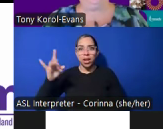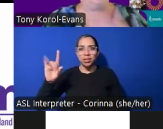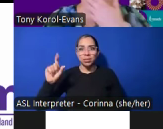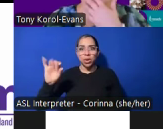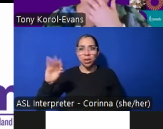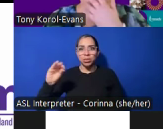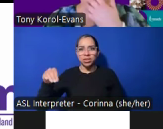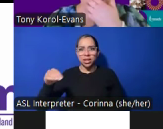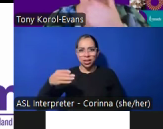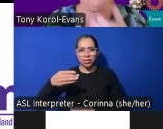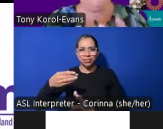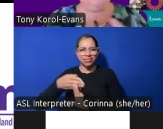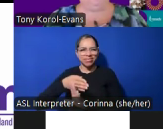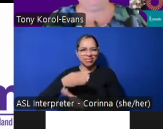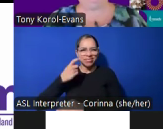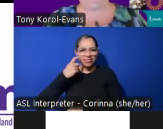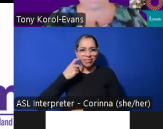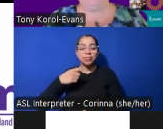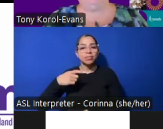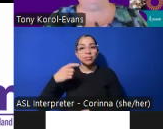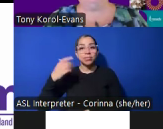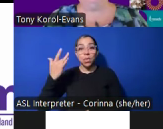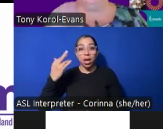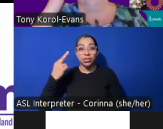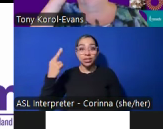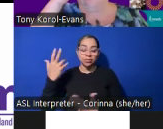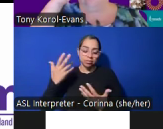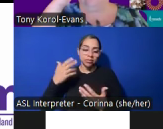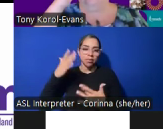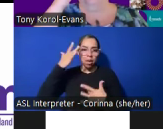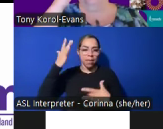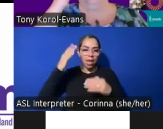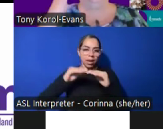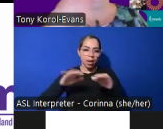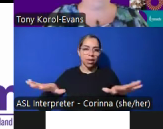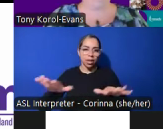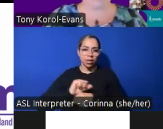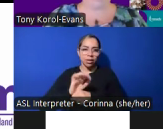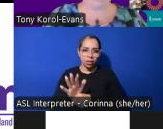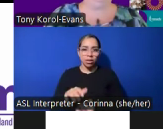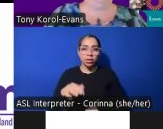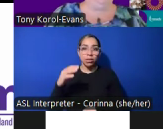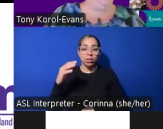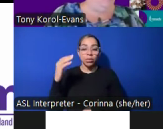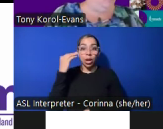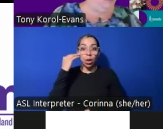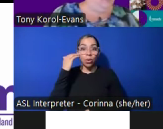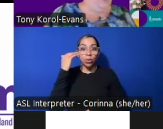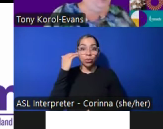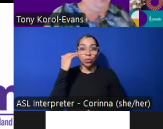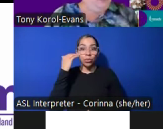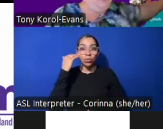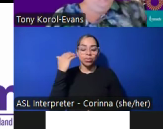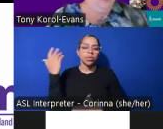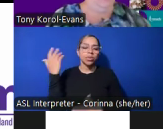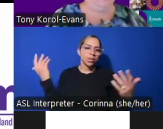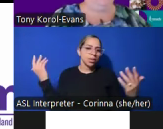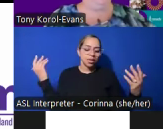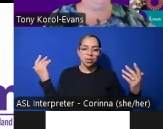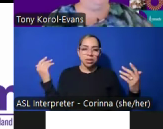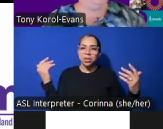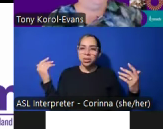I think there are a couple things. Number one, the pandemic. We know that we all knew.